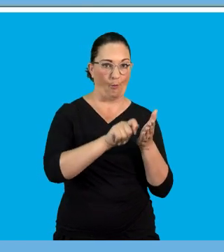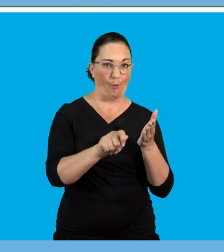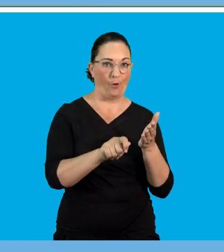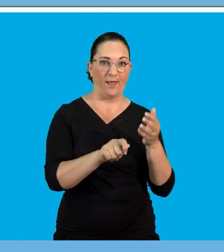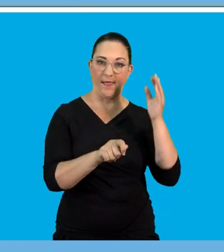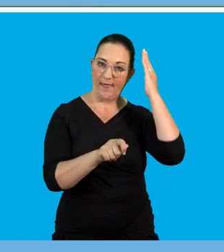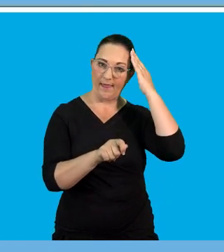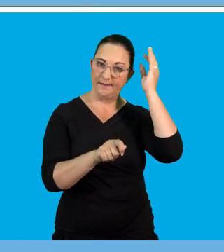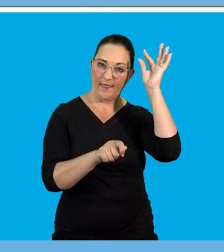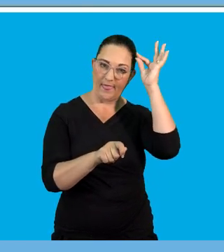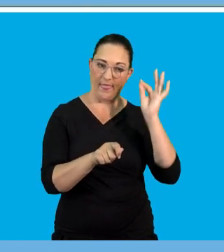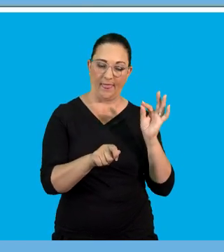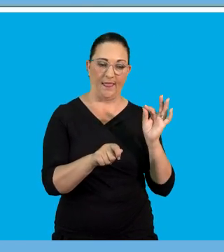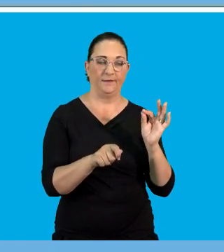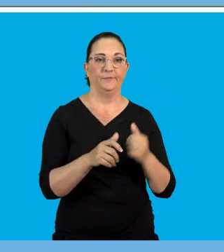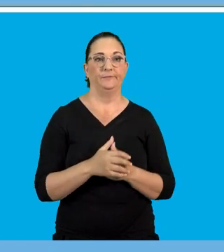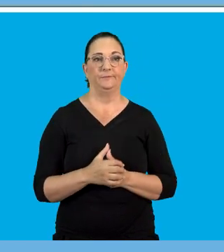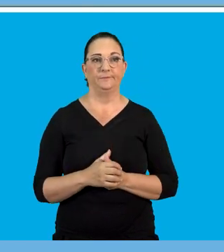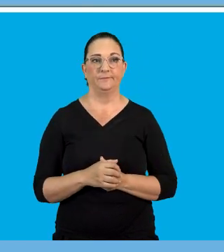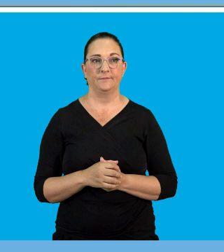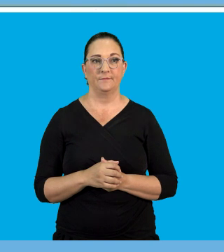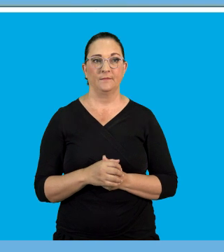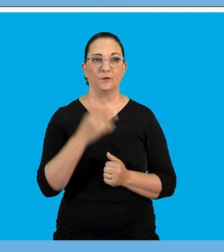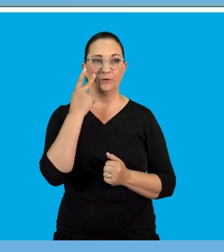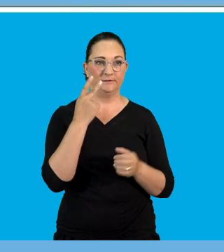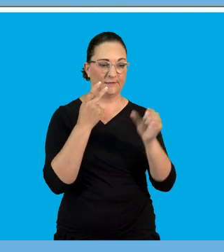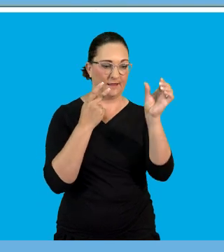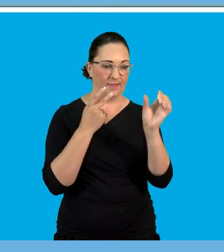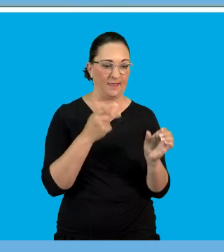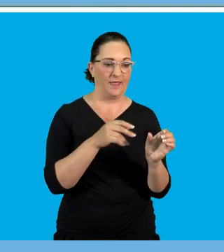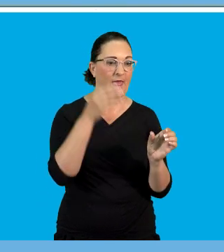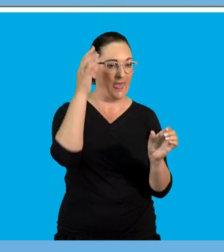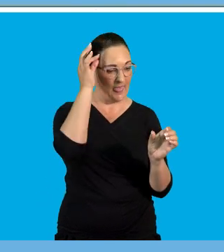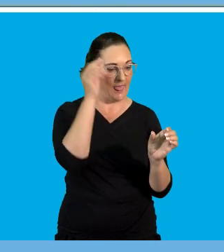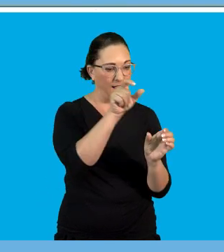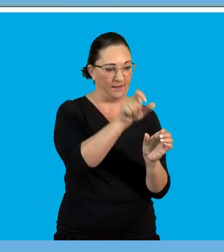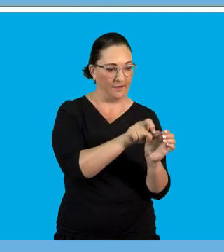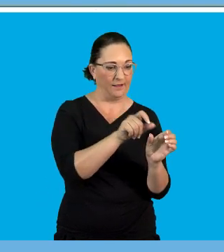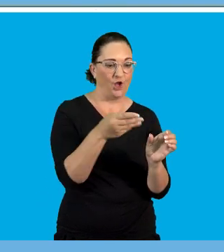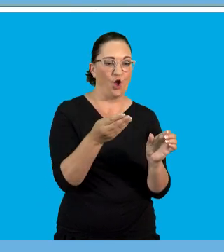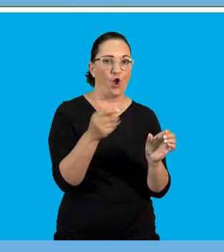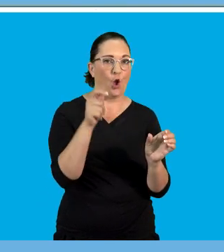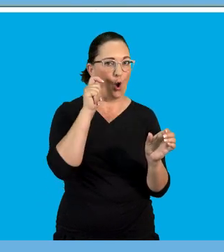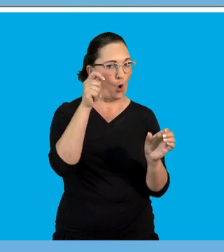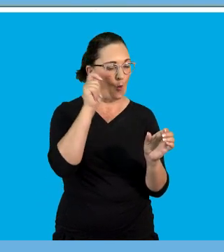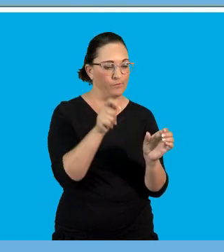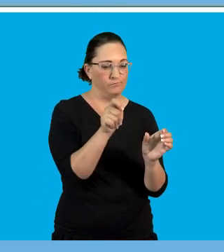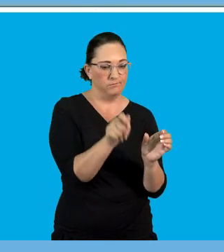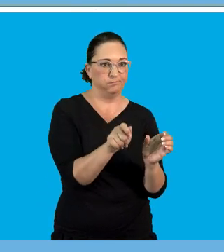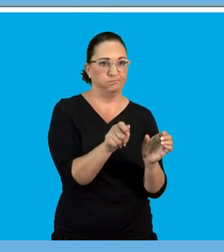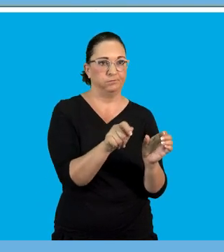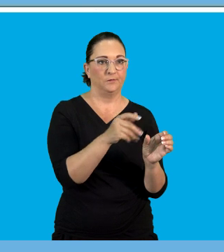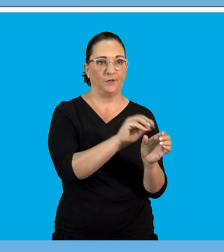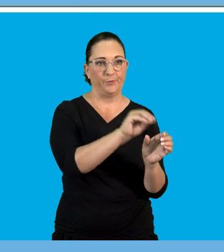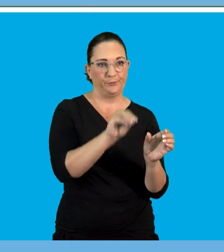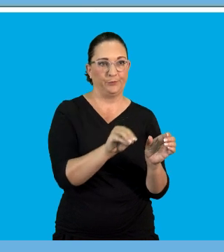need to answer the questions that follow. We can see that we have a picture of hair and comb, and then the electrons are transferred from the hair into